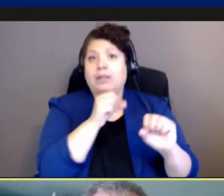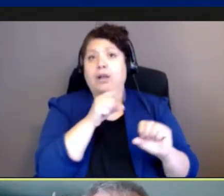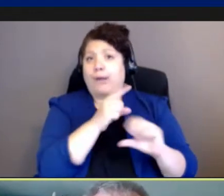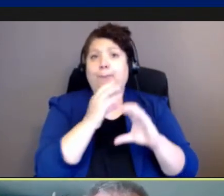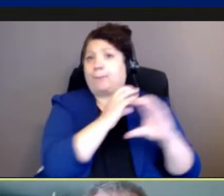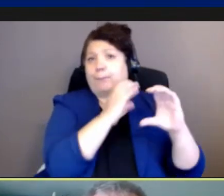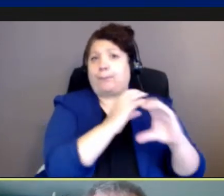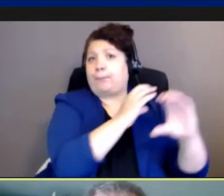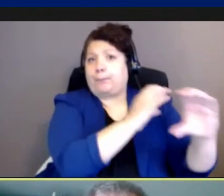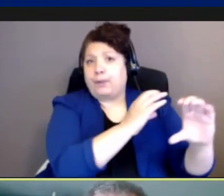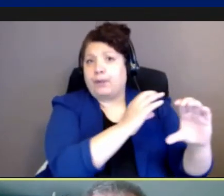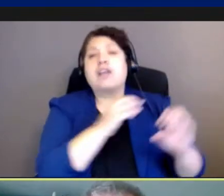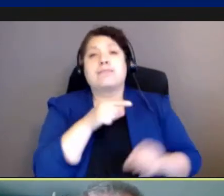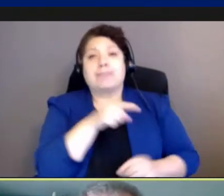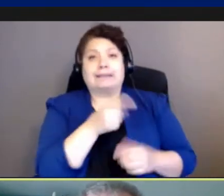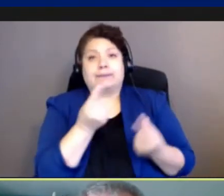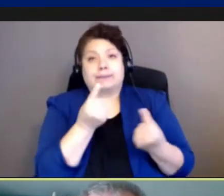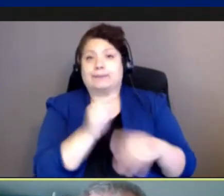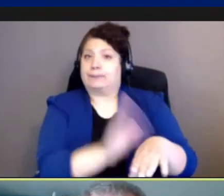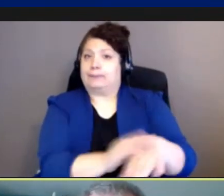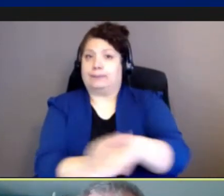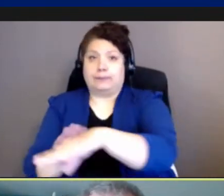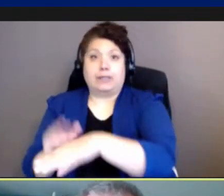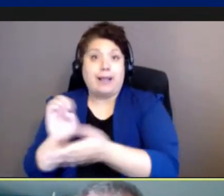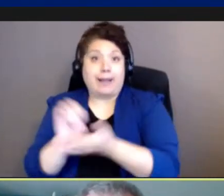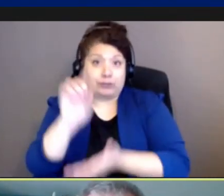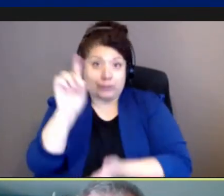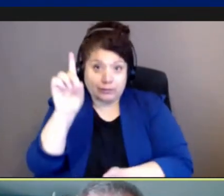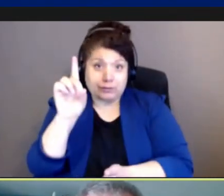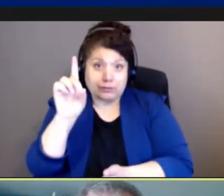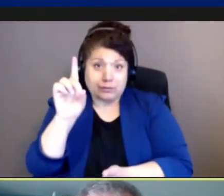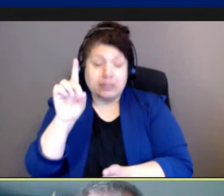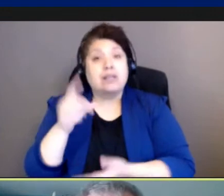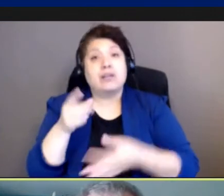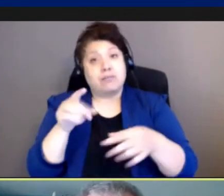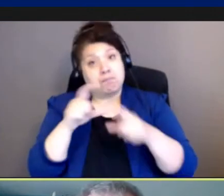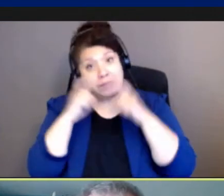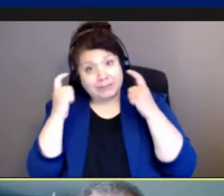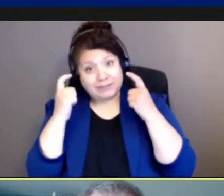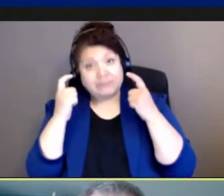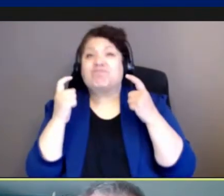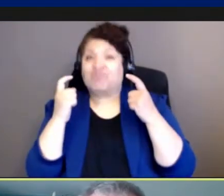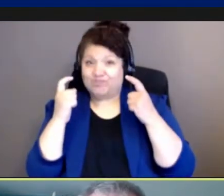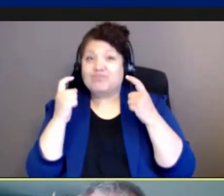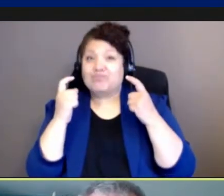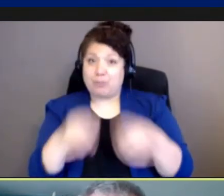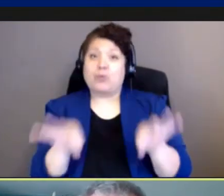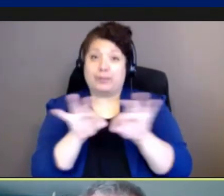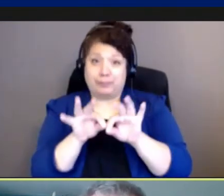effort to get ahead of that, to let people know that it's important to wear a mask. And,